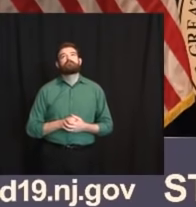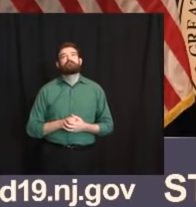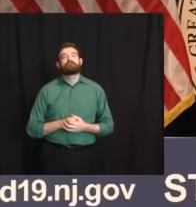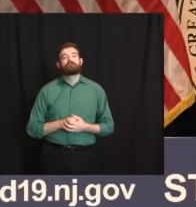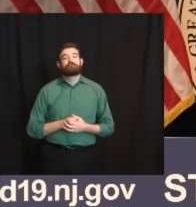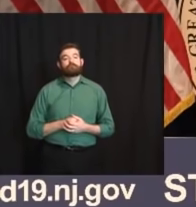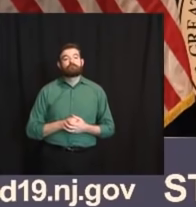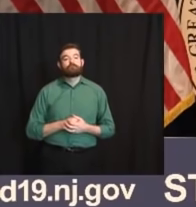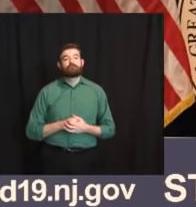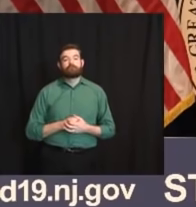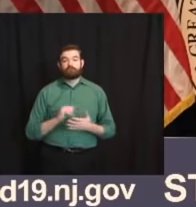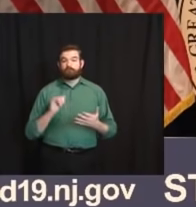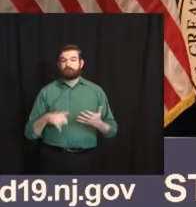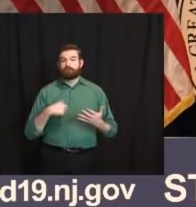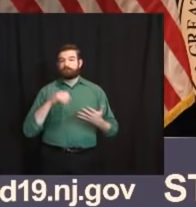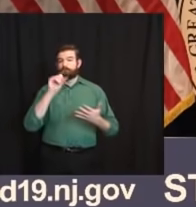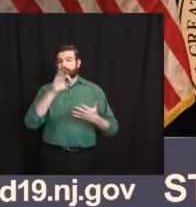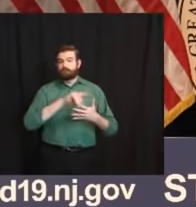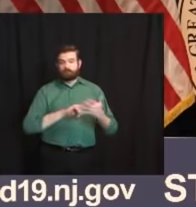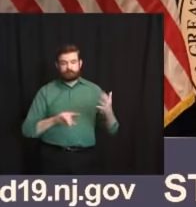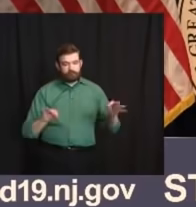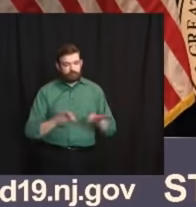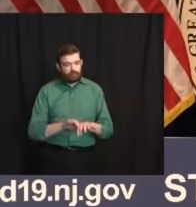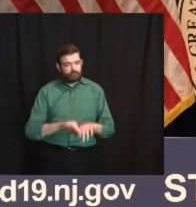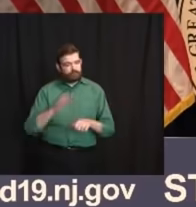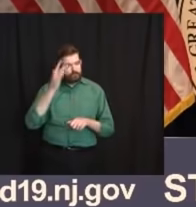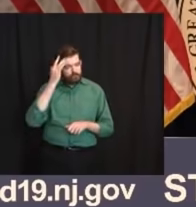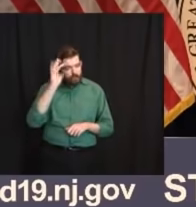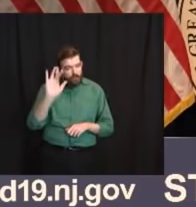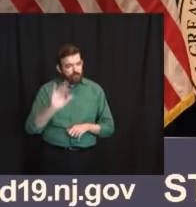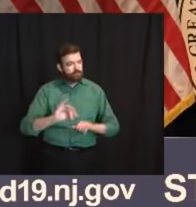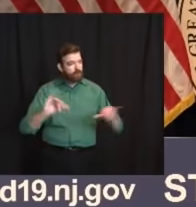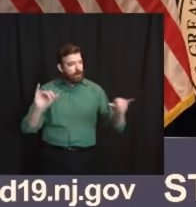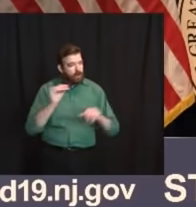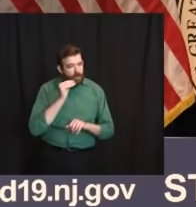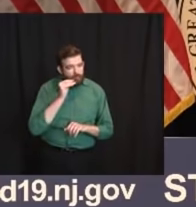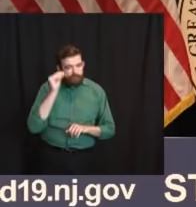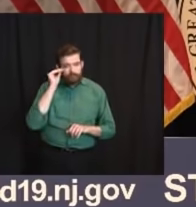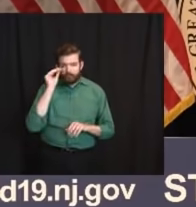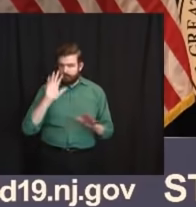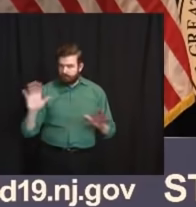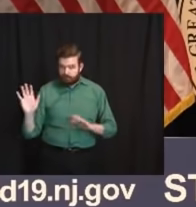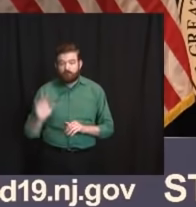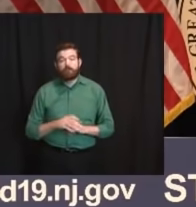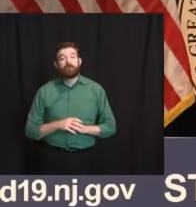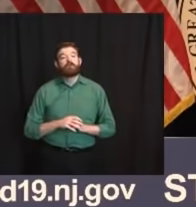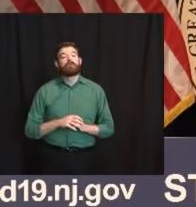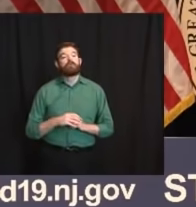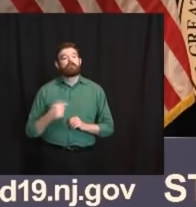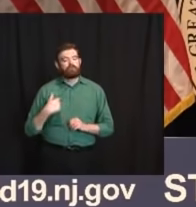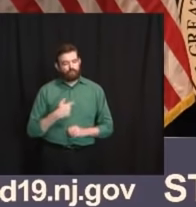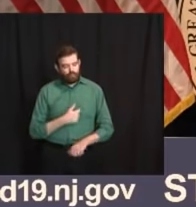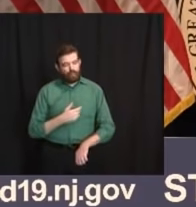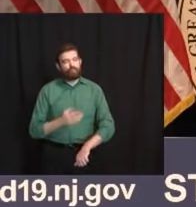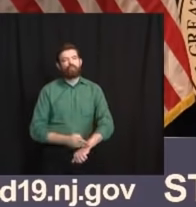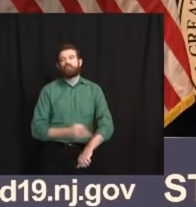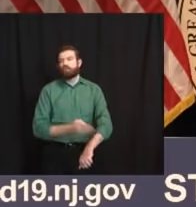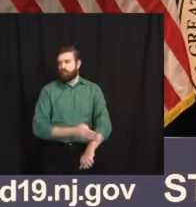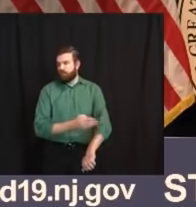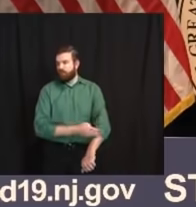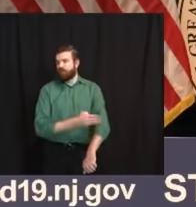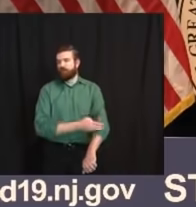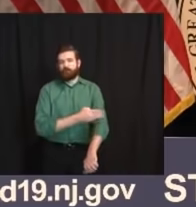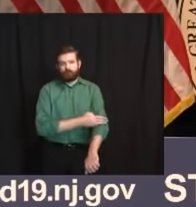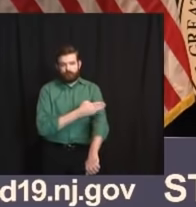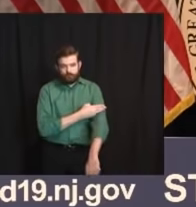all still really smart things to do. But things are clearly, while we're not out of the woods, we are clearly, without question,